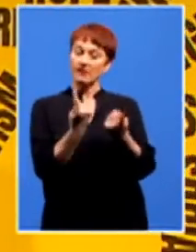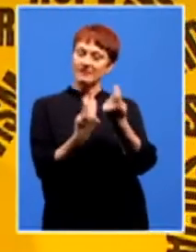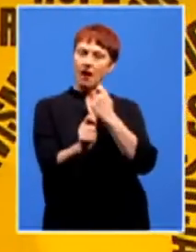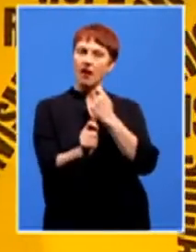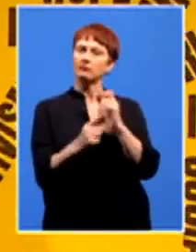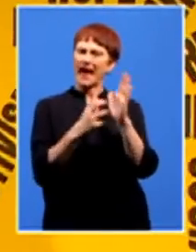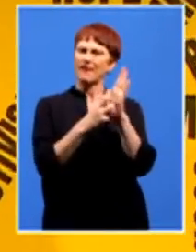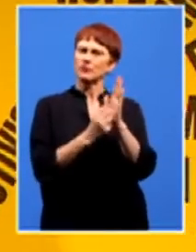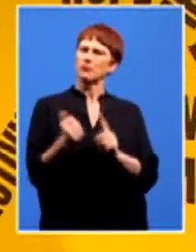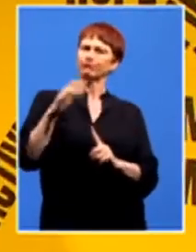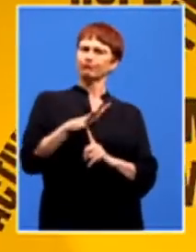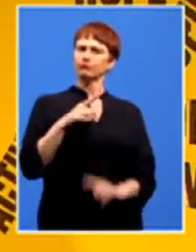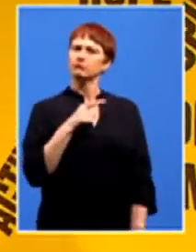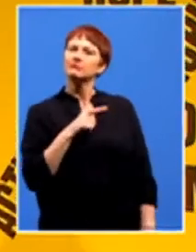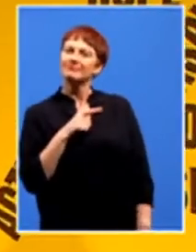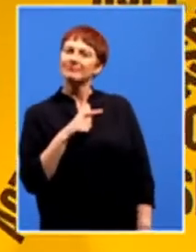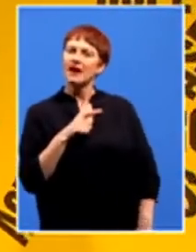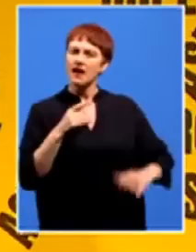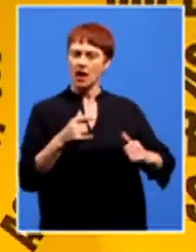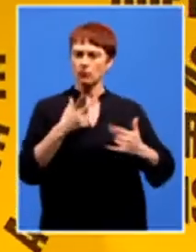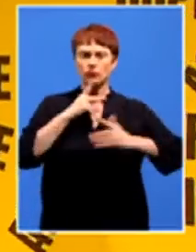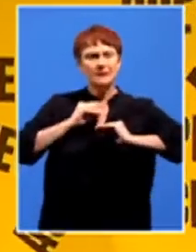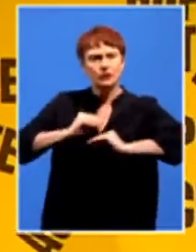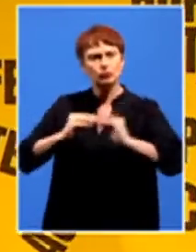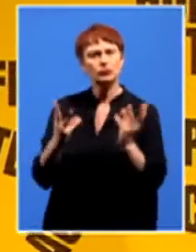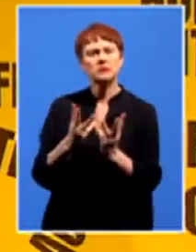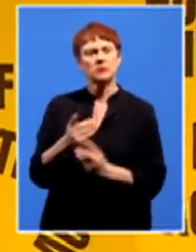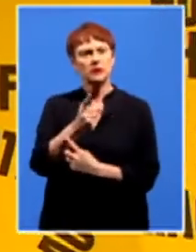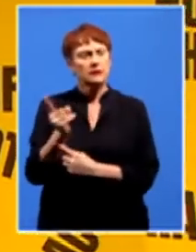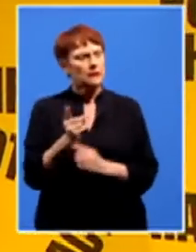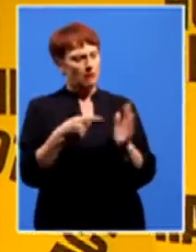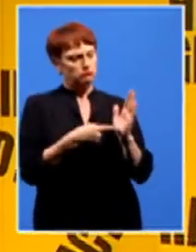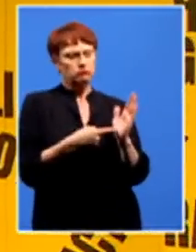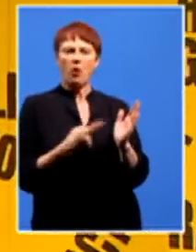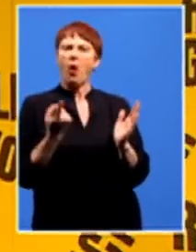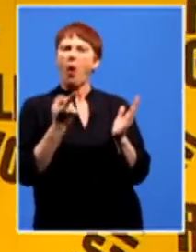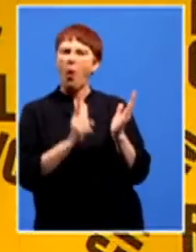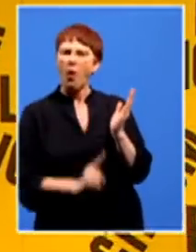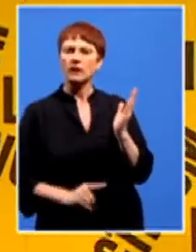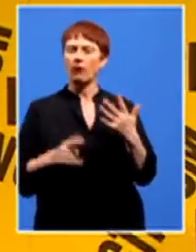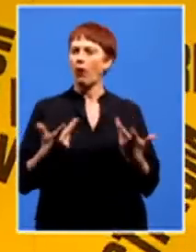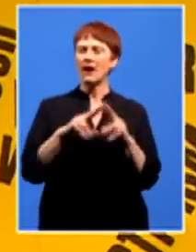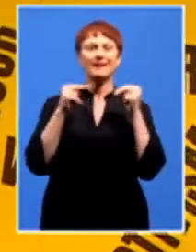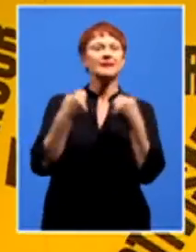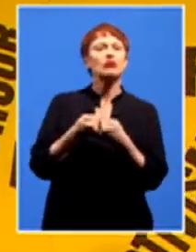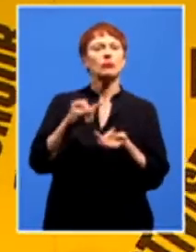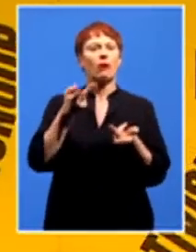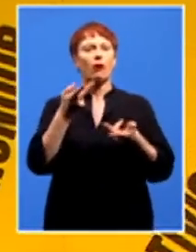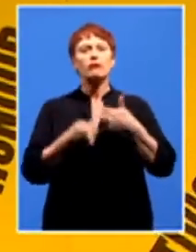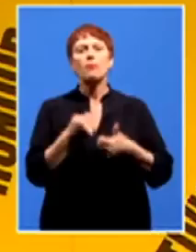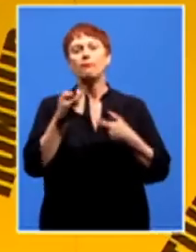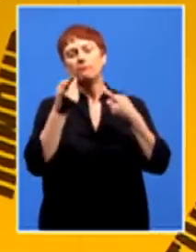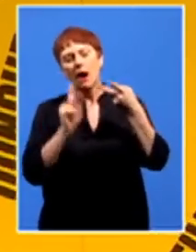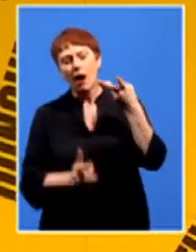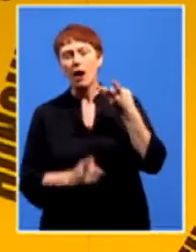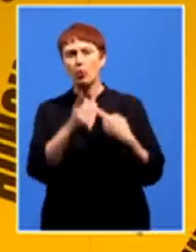alter attitudes of consumers, or perhaps even educate people on important national issues. So tonight, we're